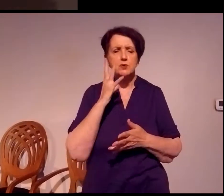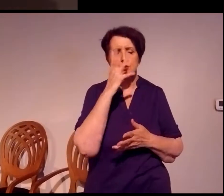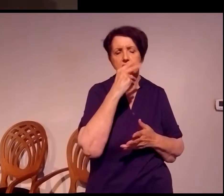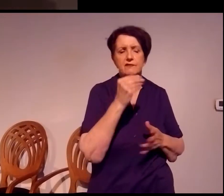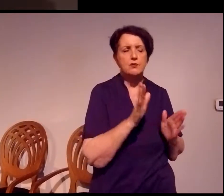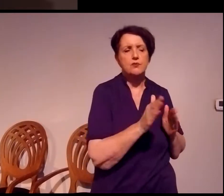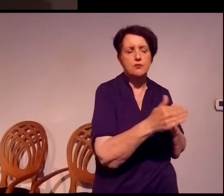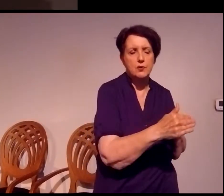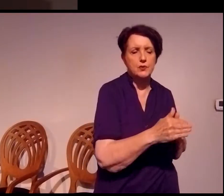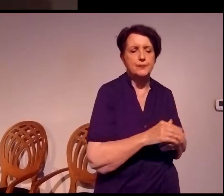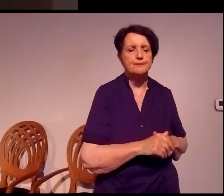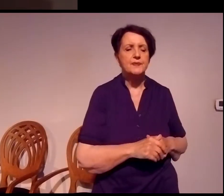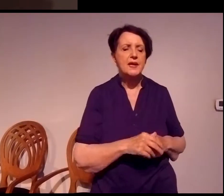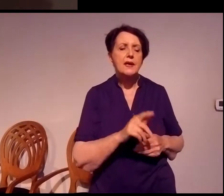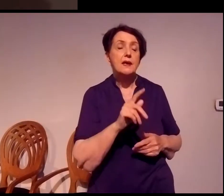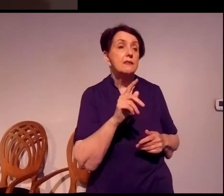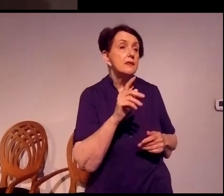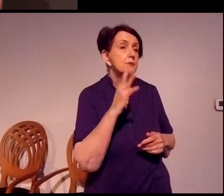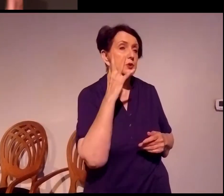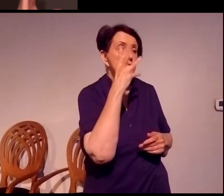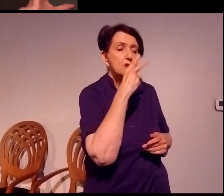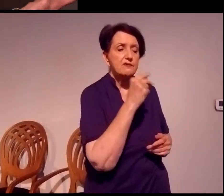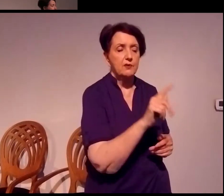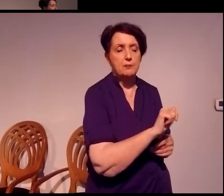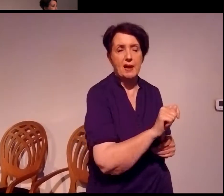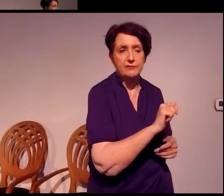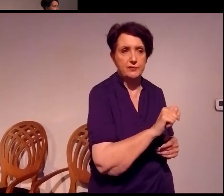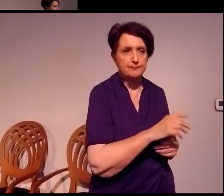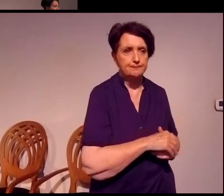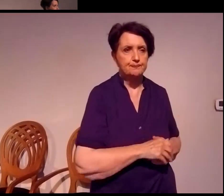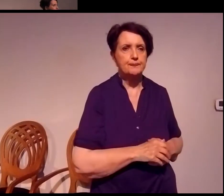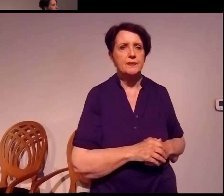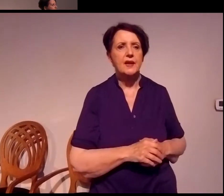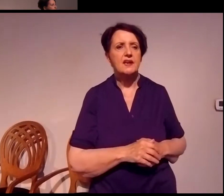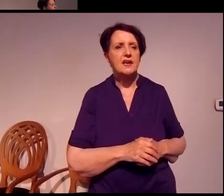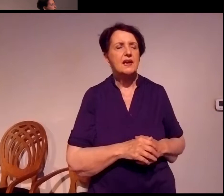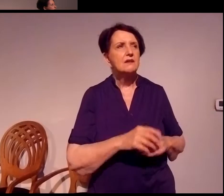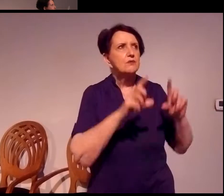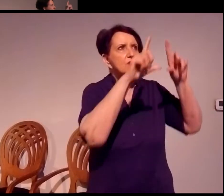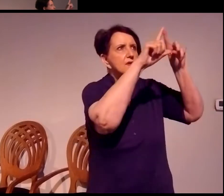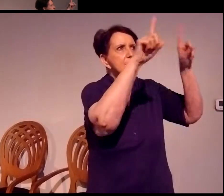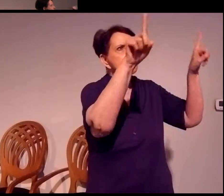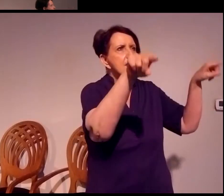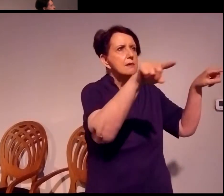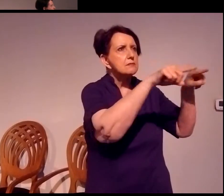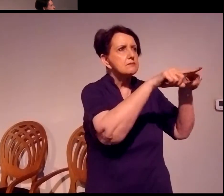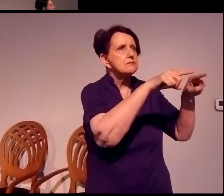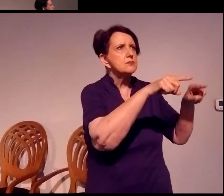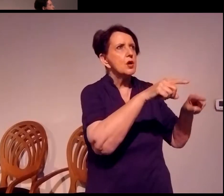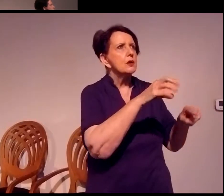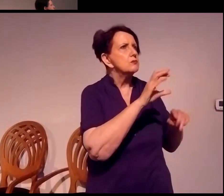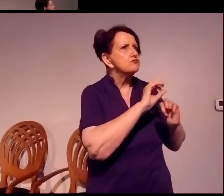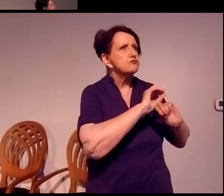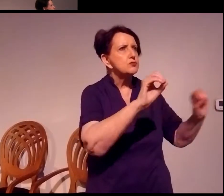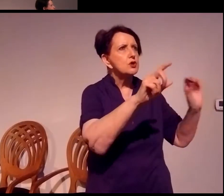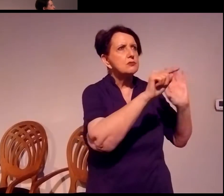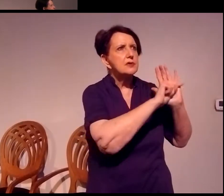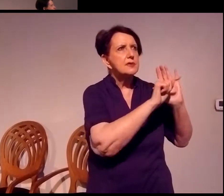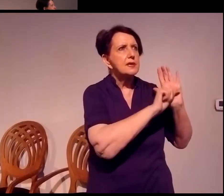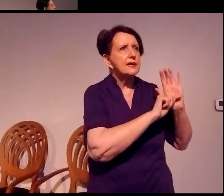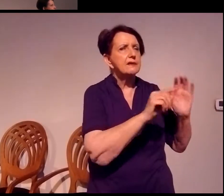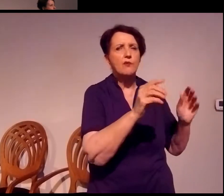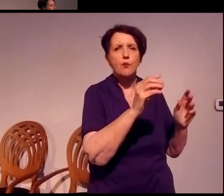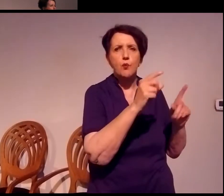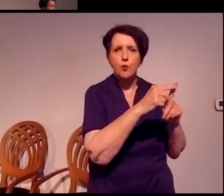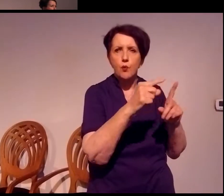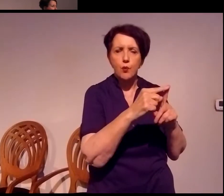in the bathroom, this beautiful bathroom, on the words, it said, no discouraging words here. And you know, that Home, Home on the Range from